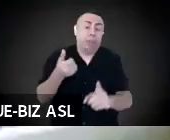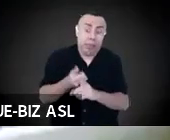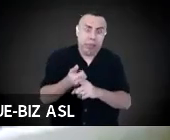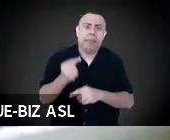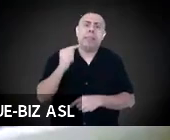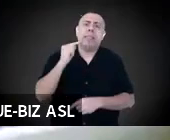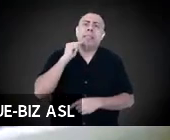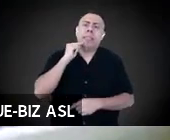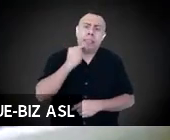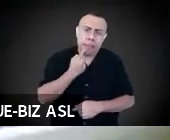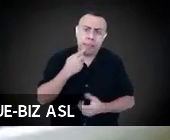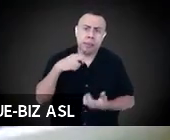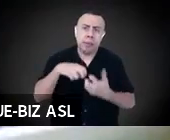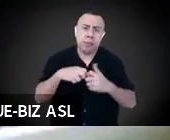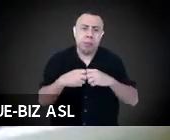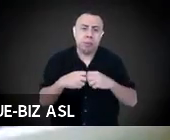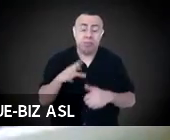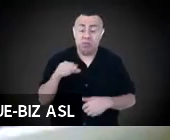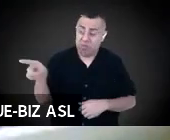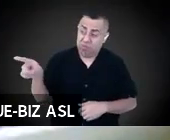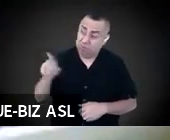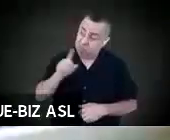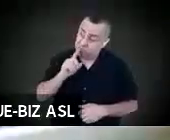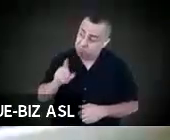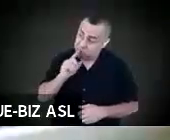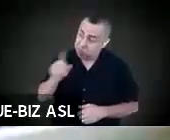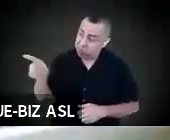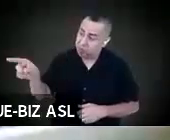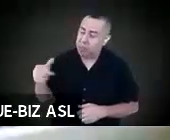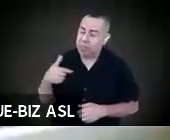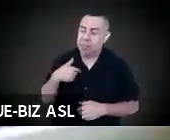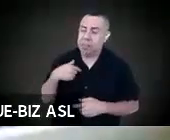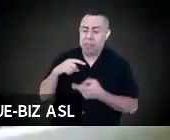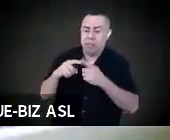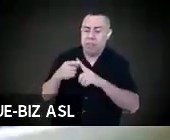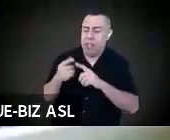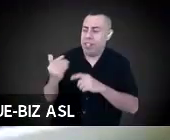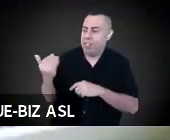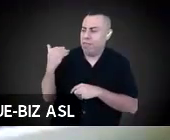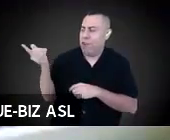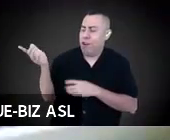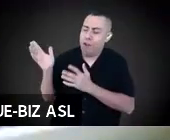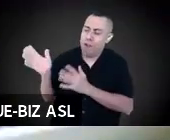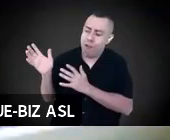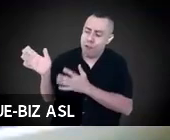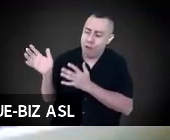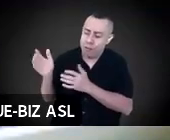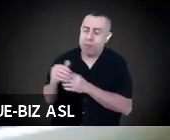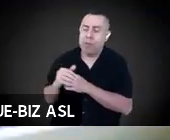It is. I was having a conversation with some friends, and just because